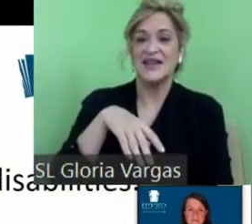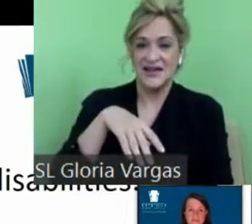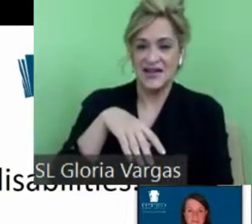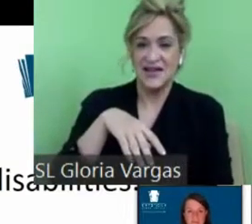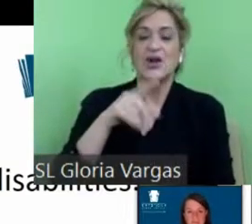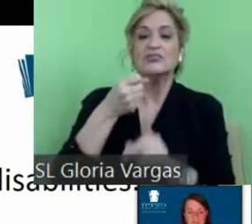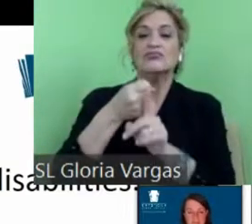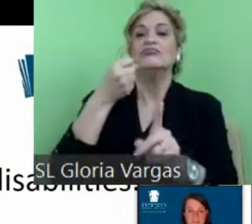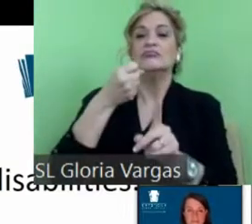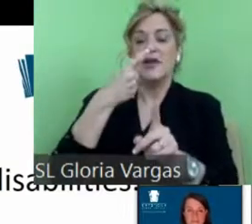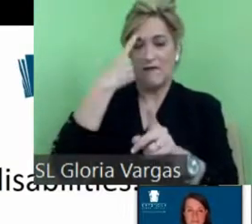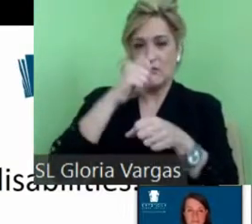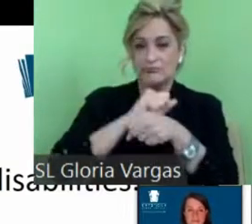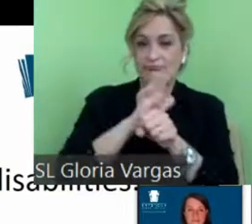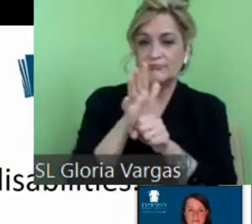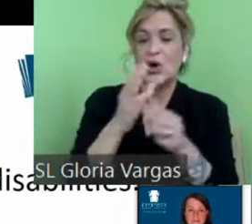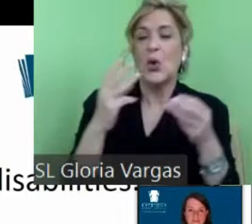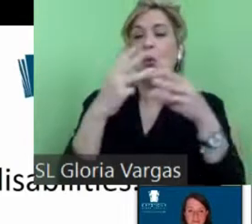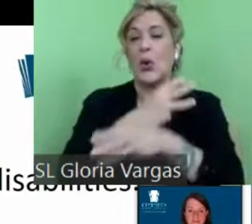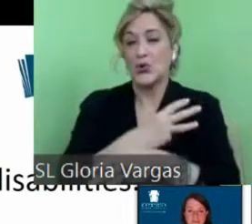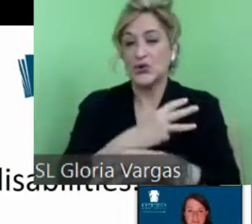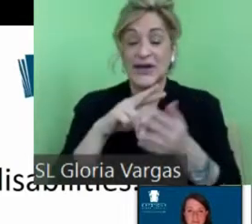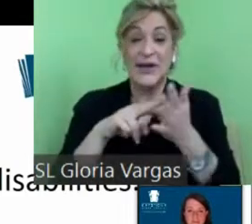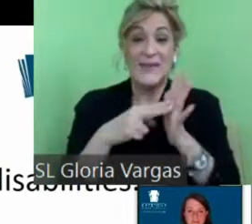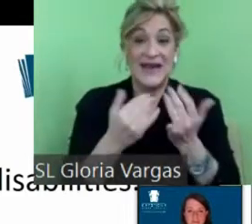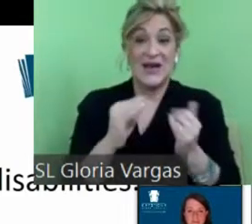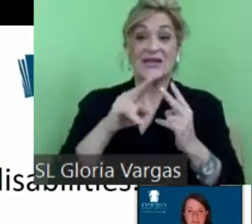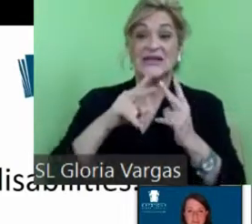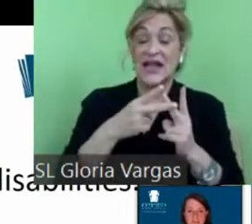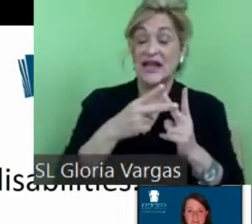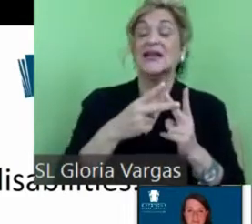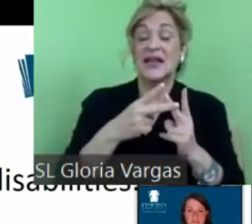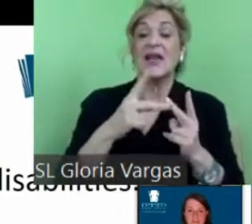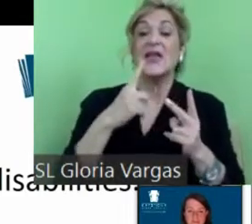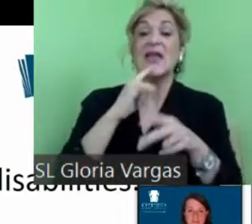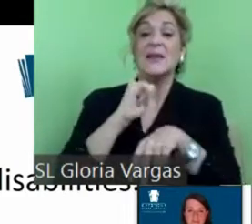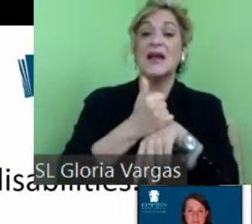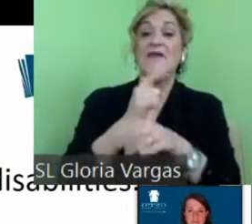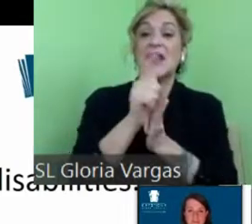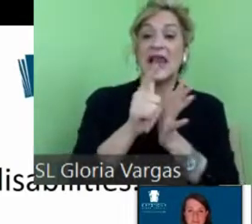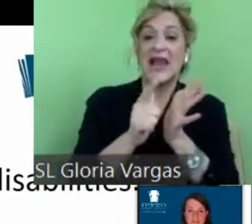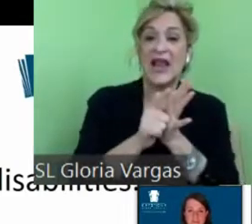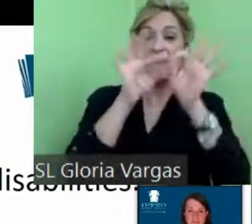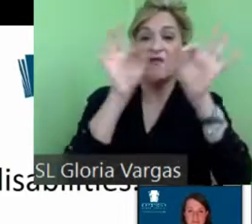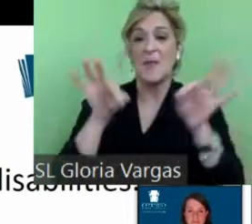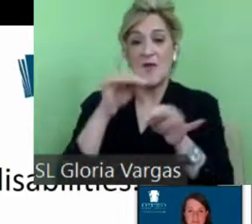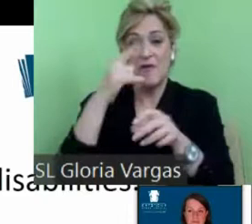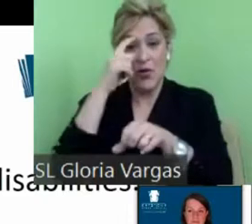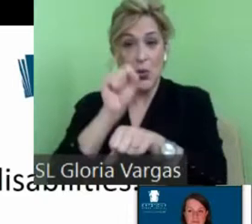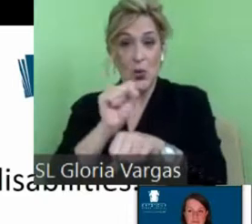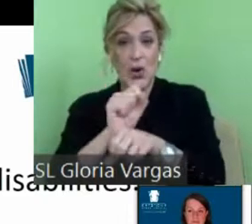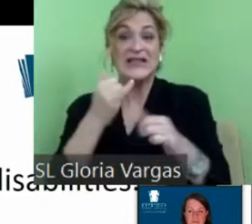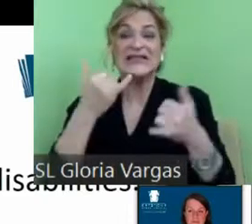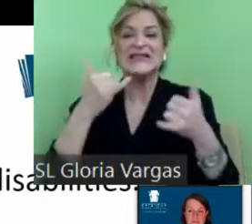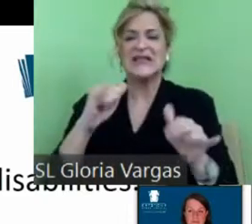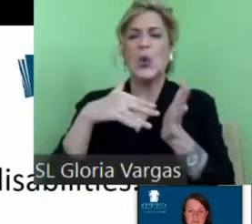pandemic made it even worse. Secondly, the implementation of legal framework on employment is still very weak in